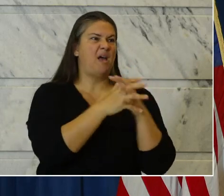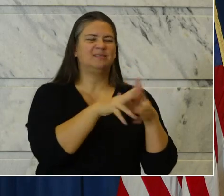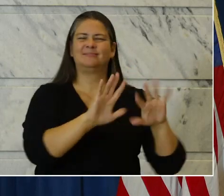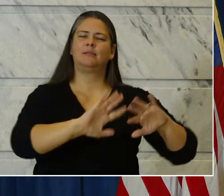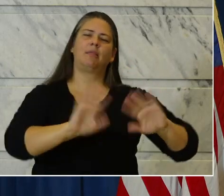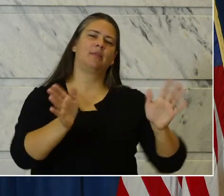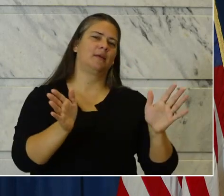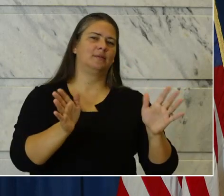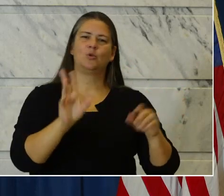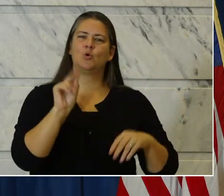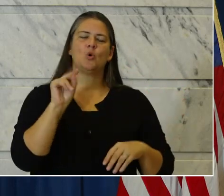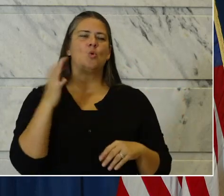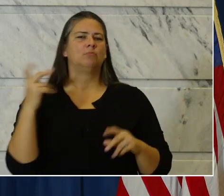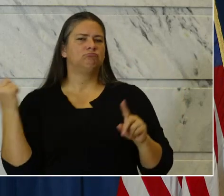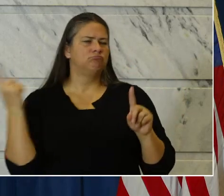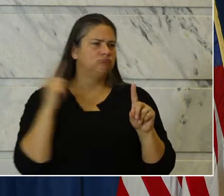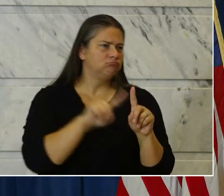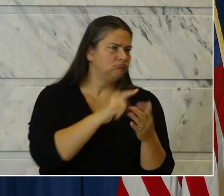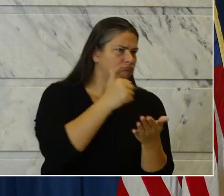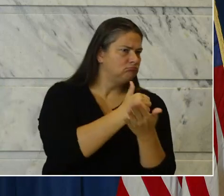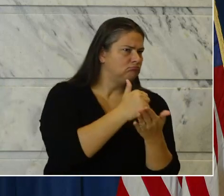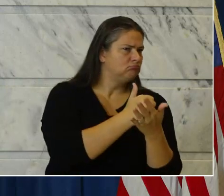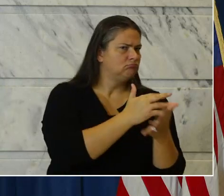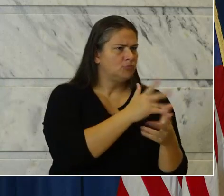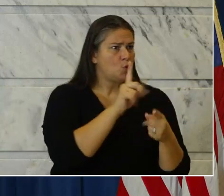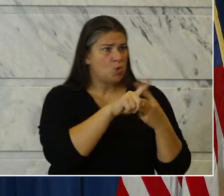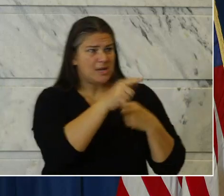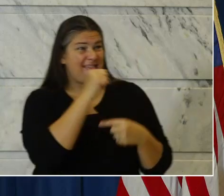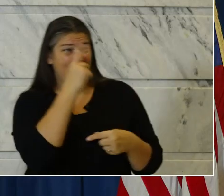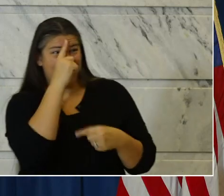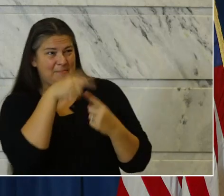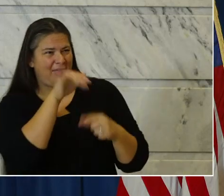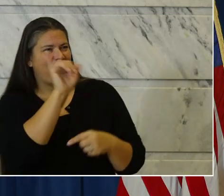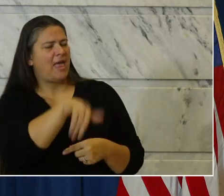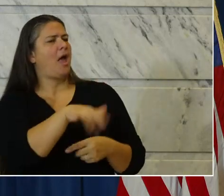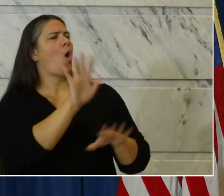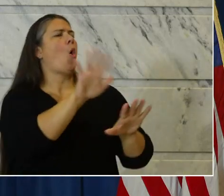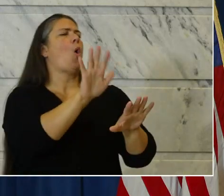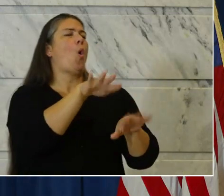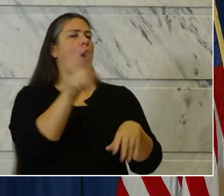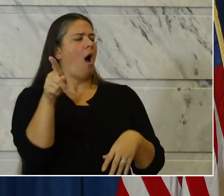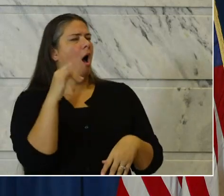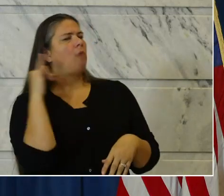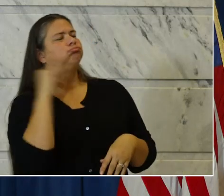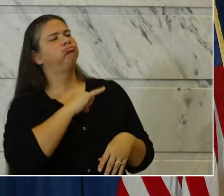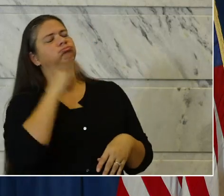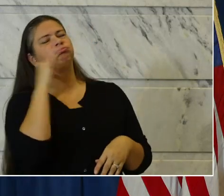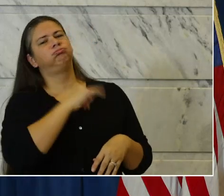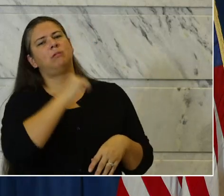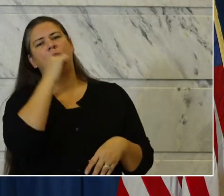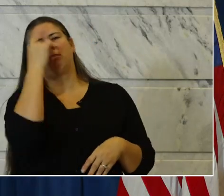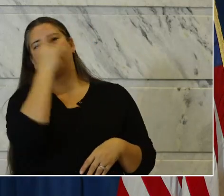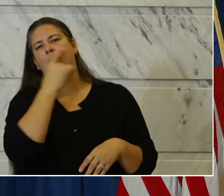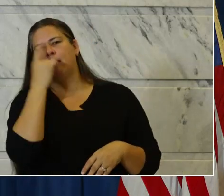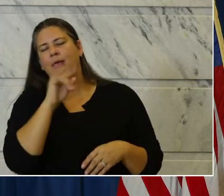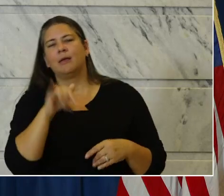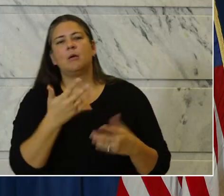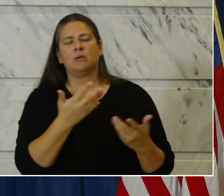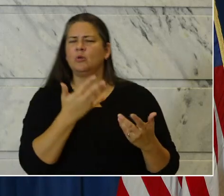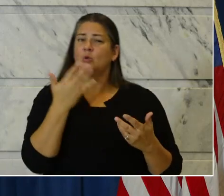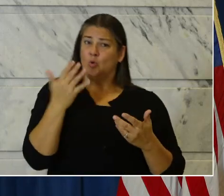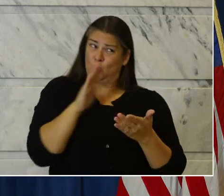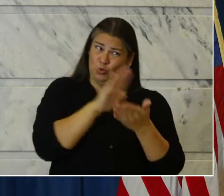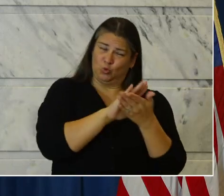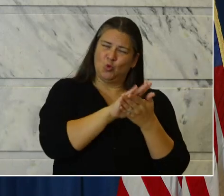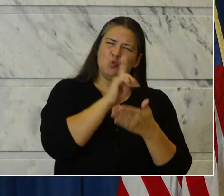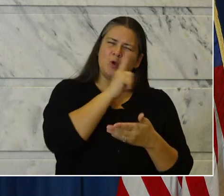nobody thought about. I believe especially our principals, our teachers, those administrators inside a school want the very best for their kids